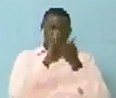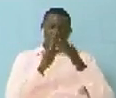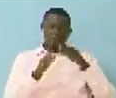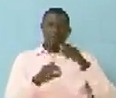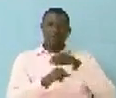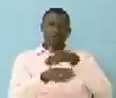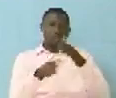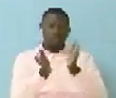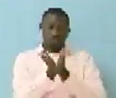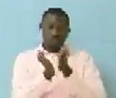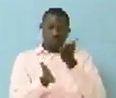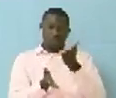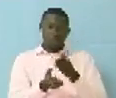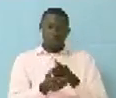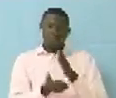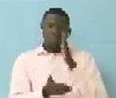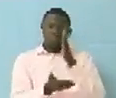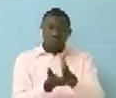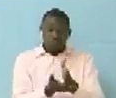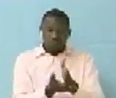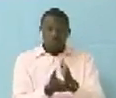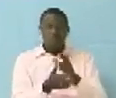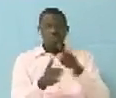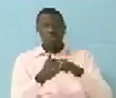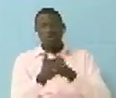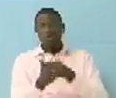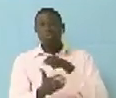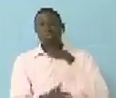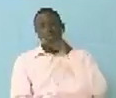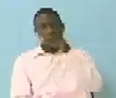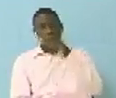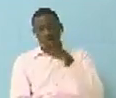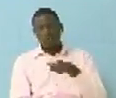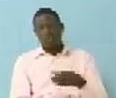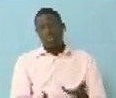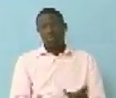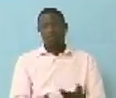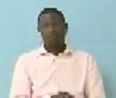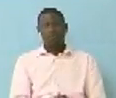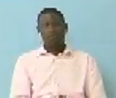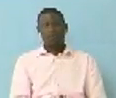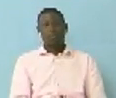Is that true? Or is it false?